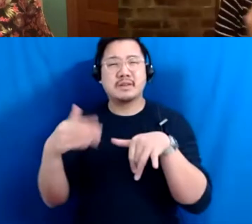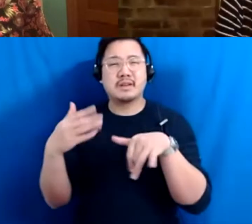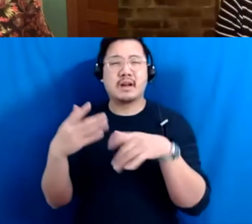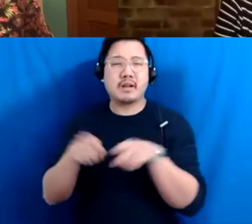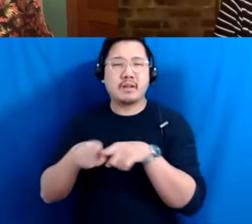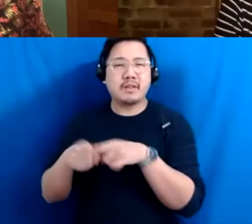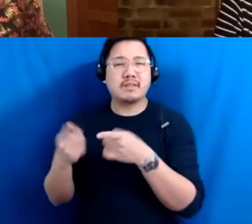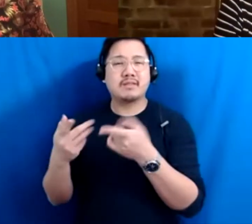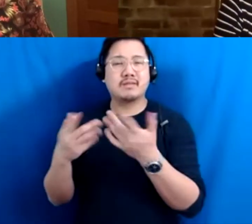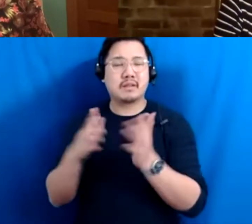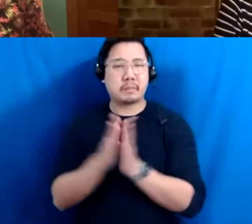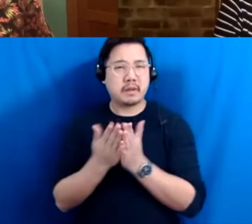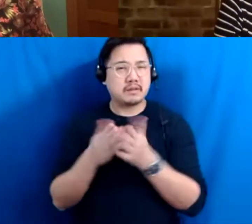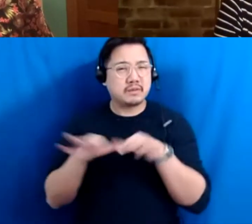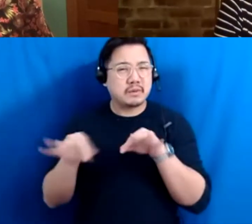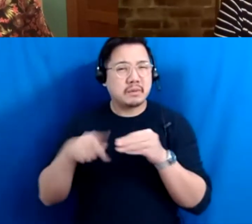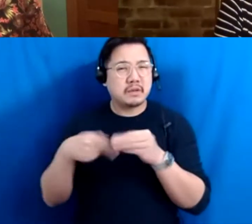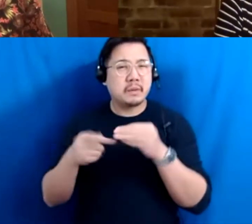like I don't know,